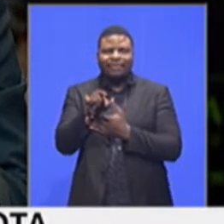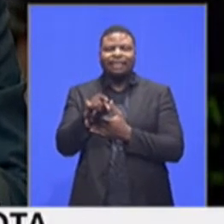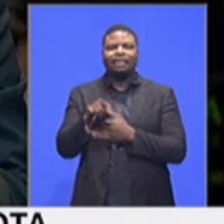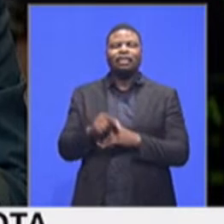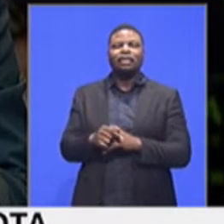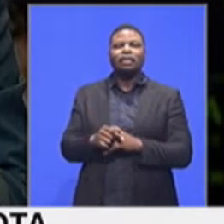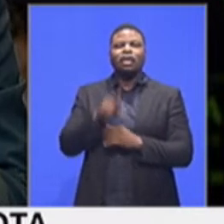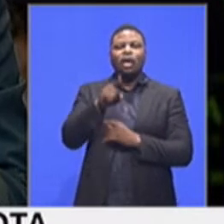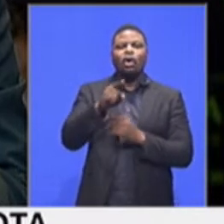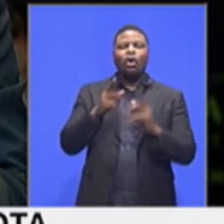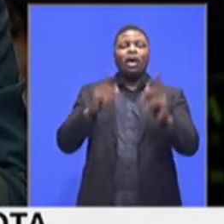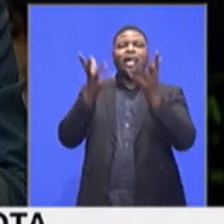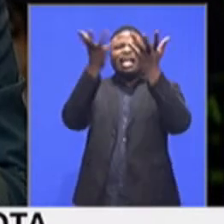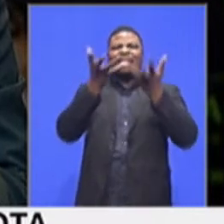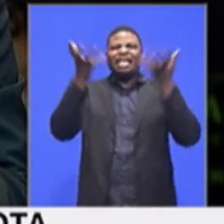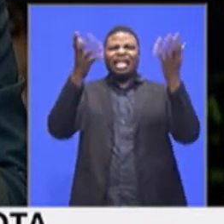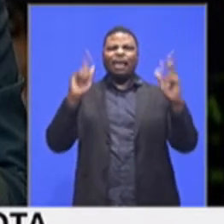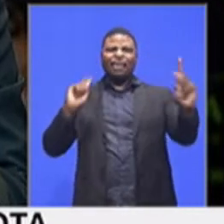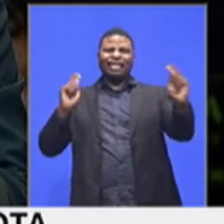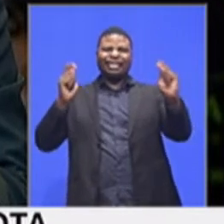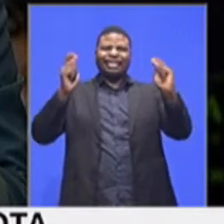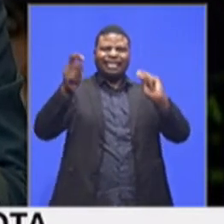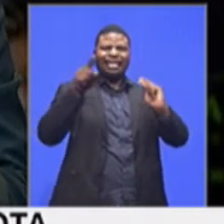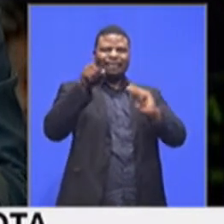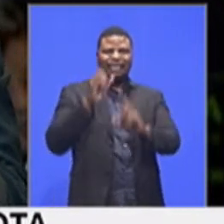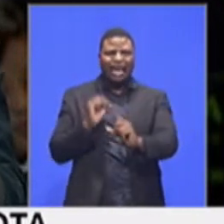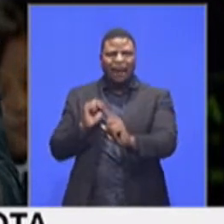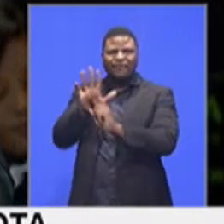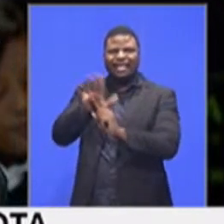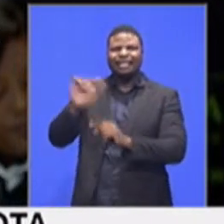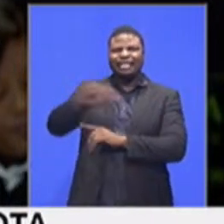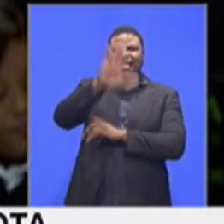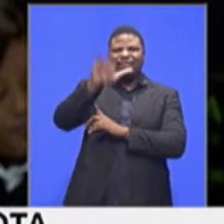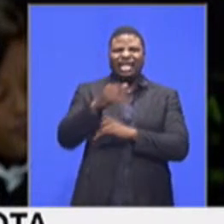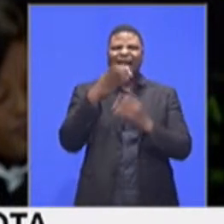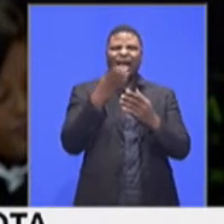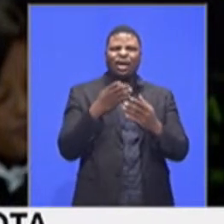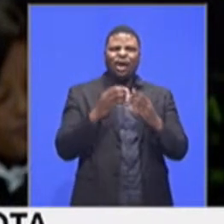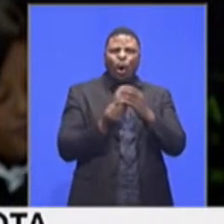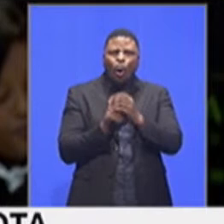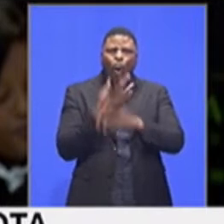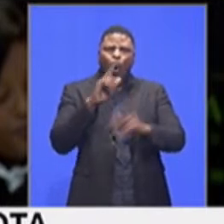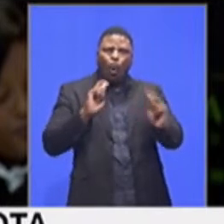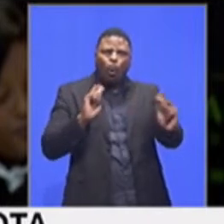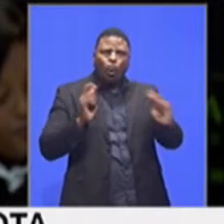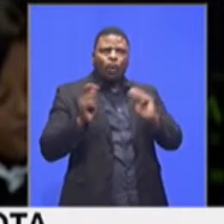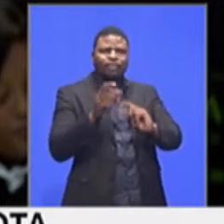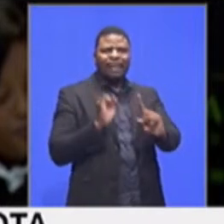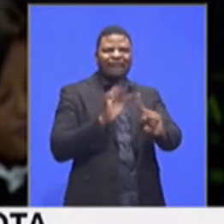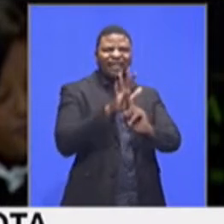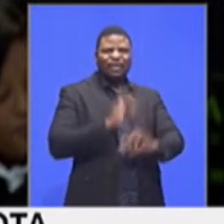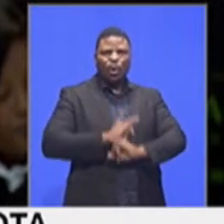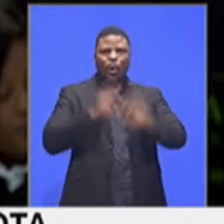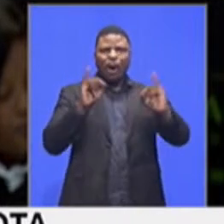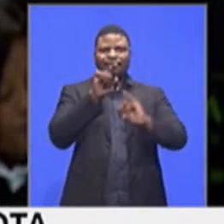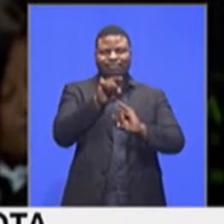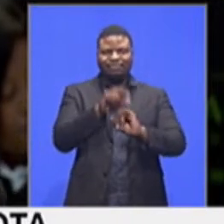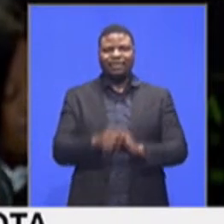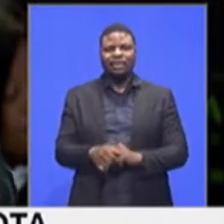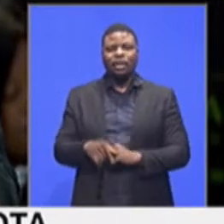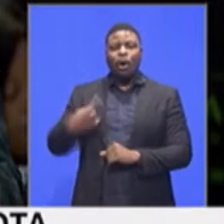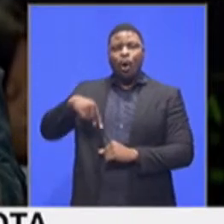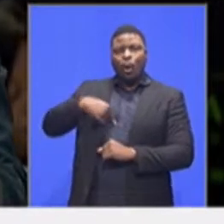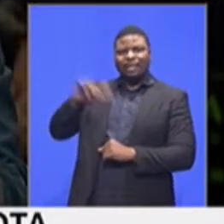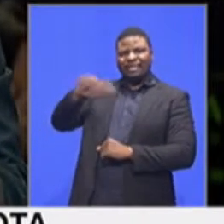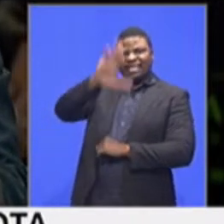risks and constraints to sustainable economic growth in South Africa. We are among the most water-scarce countries in the world,